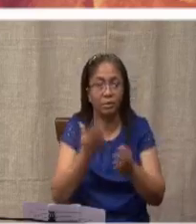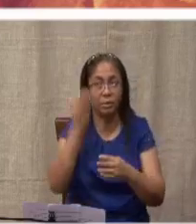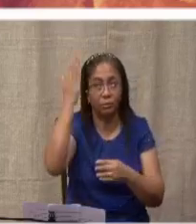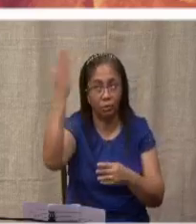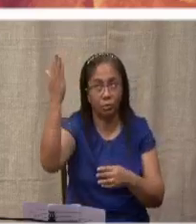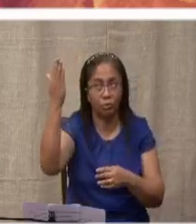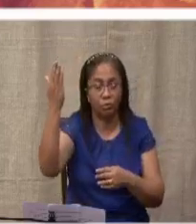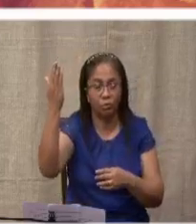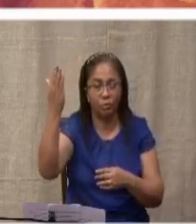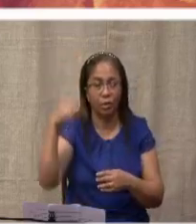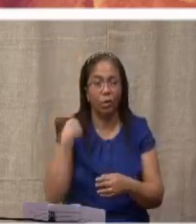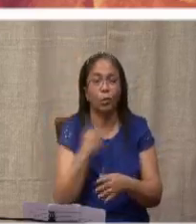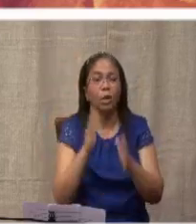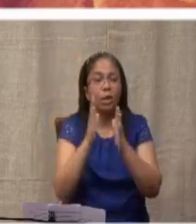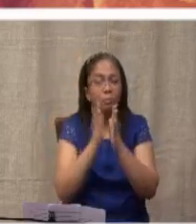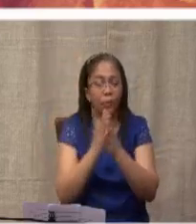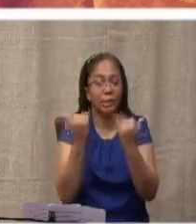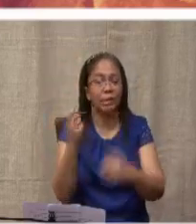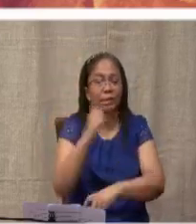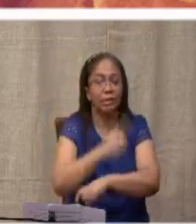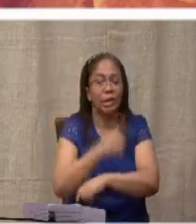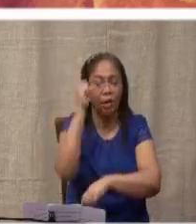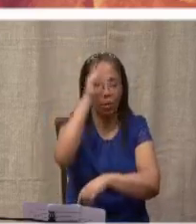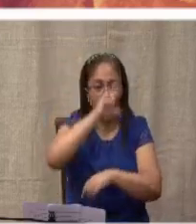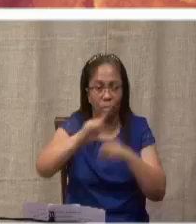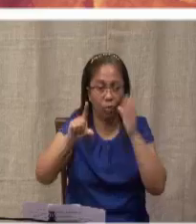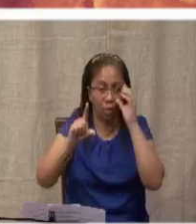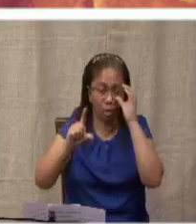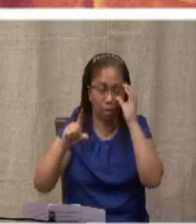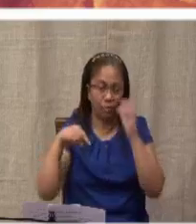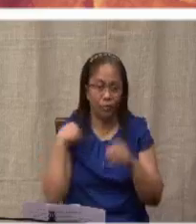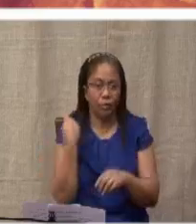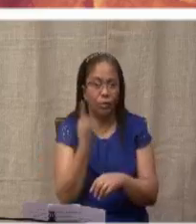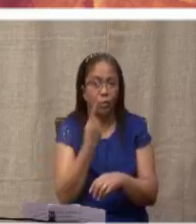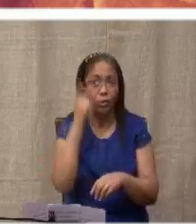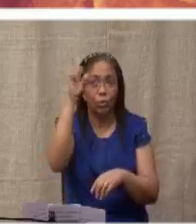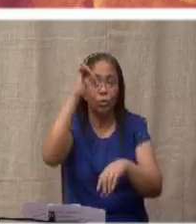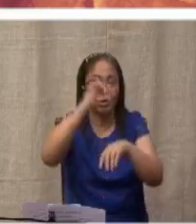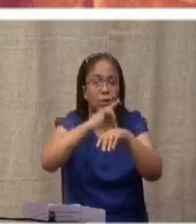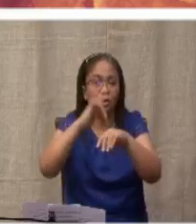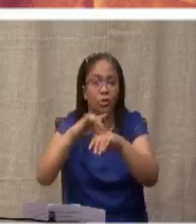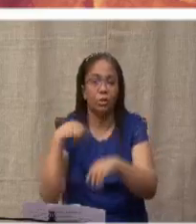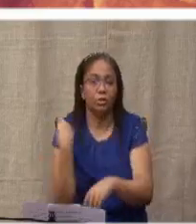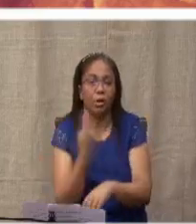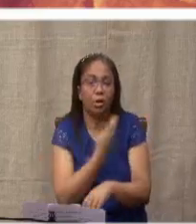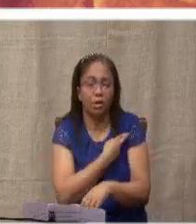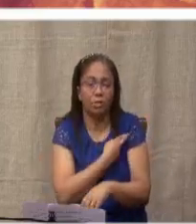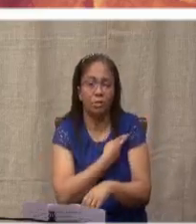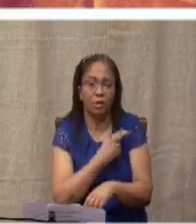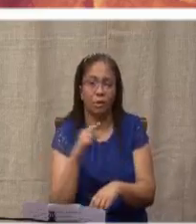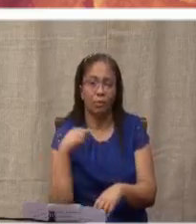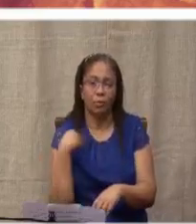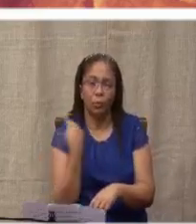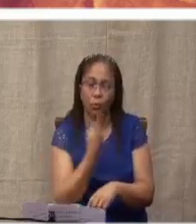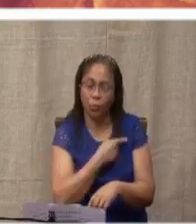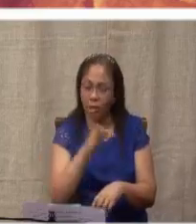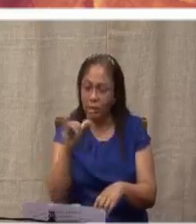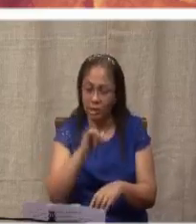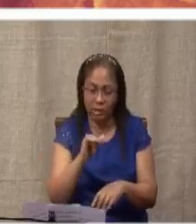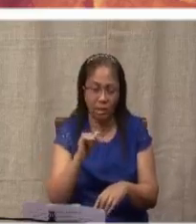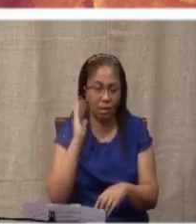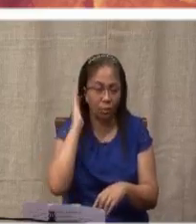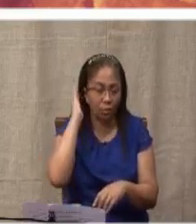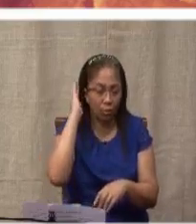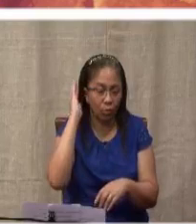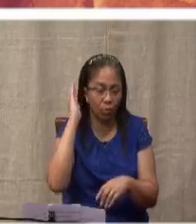you we pray this day lord that as we as we have been touched by you inside of us that we too will be